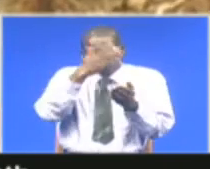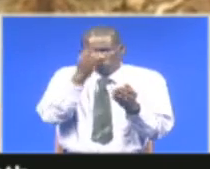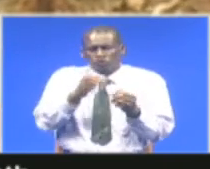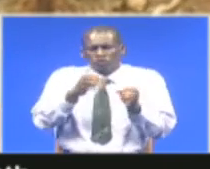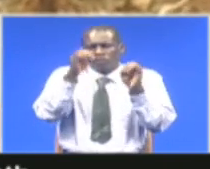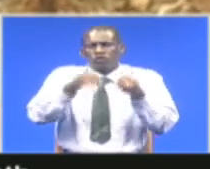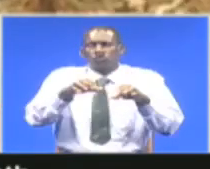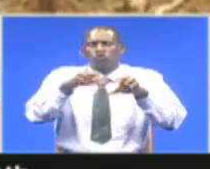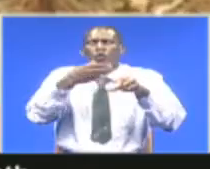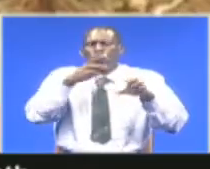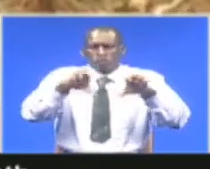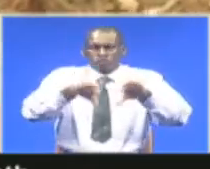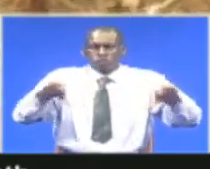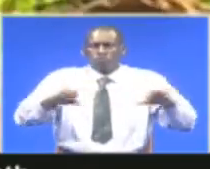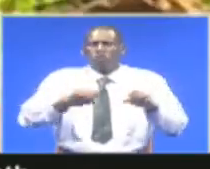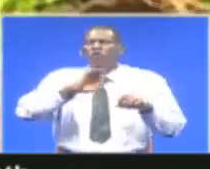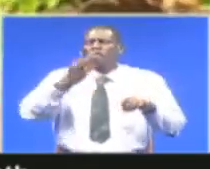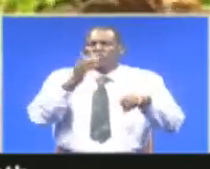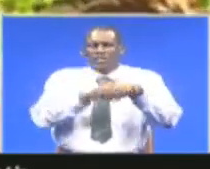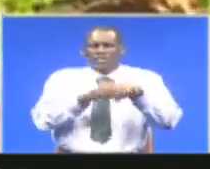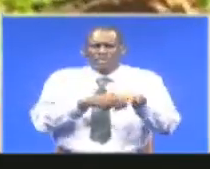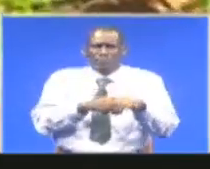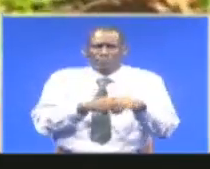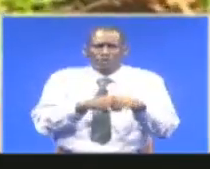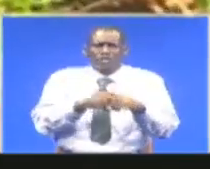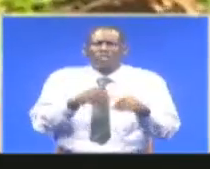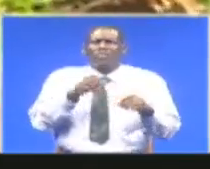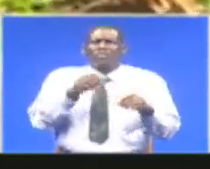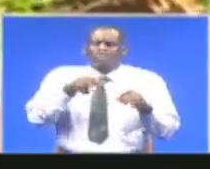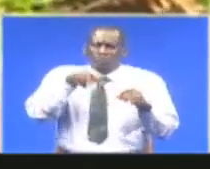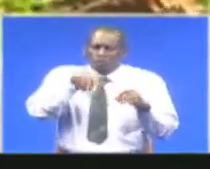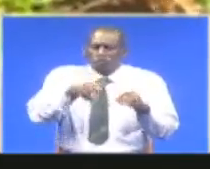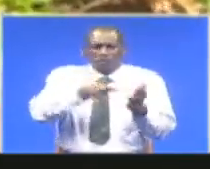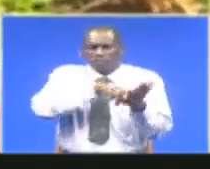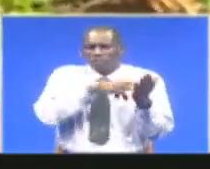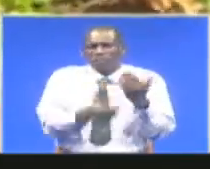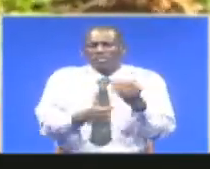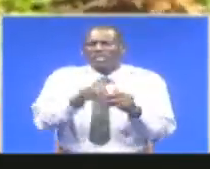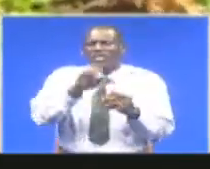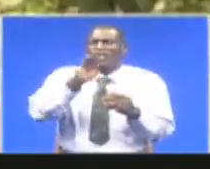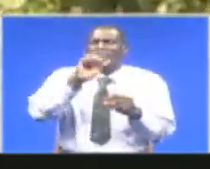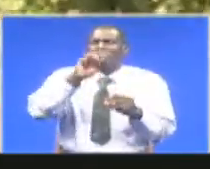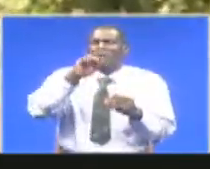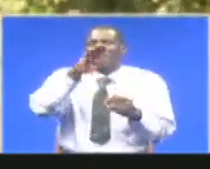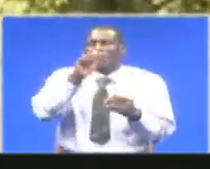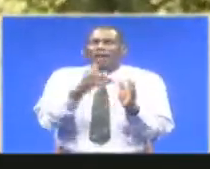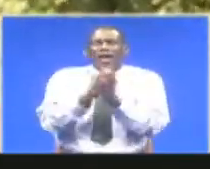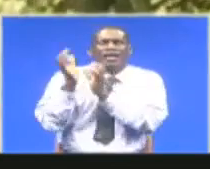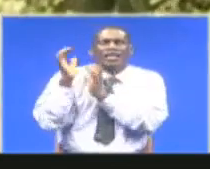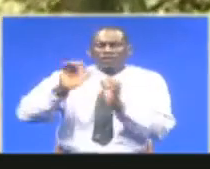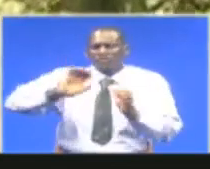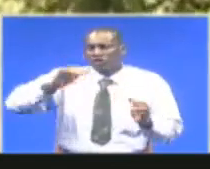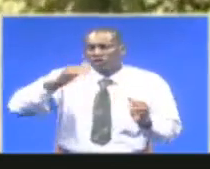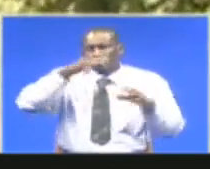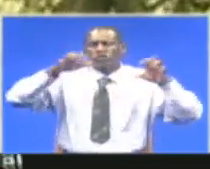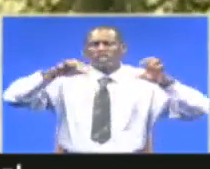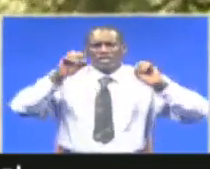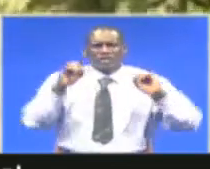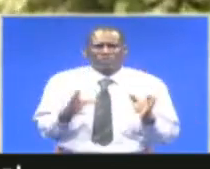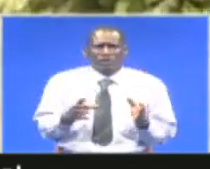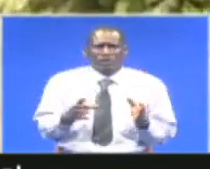third time now, crop failure has hit farmers in Bamba and Ganze areas in Kilifi County due to lack of rain. They now stare